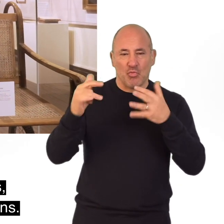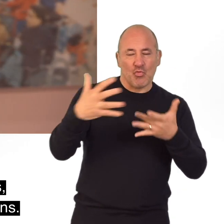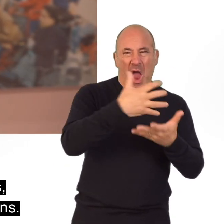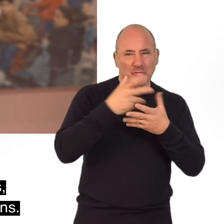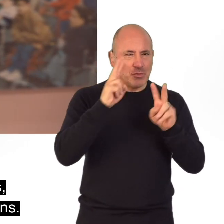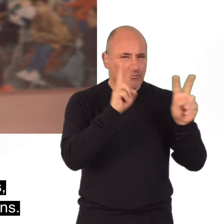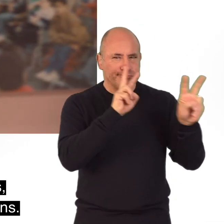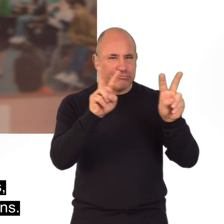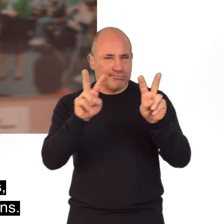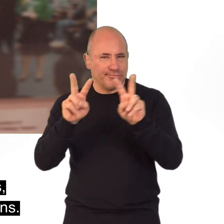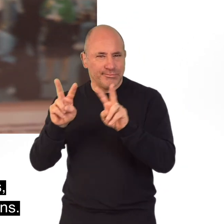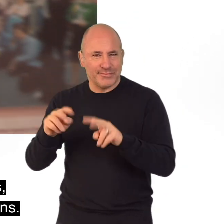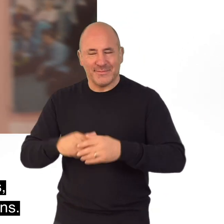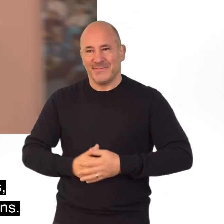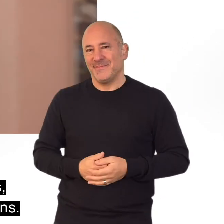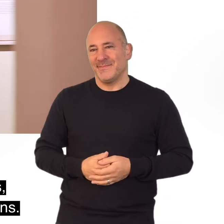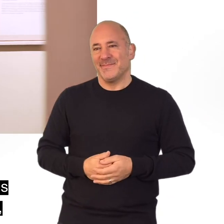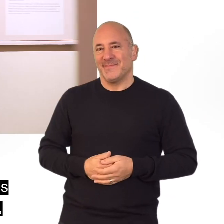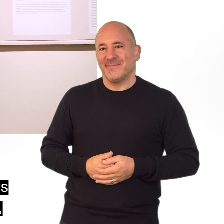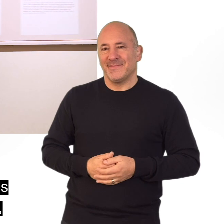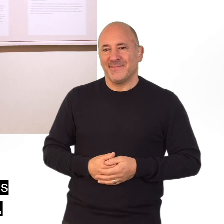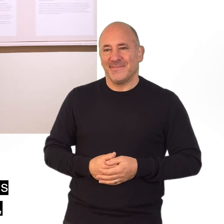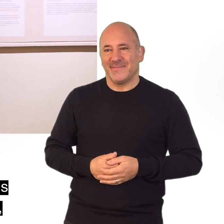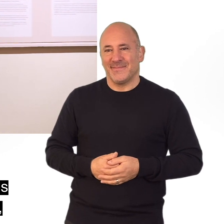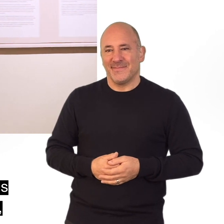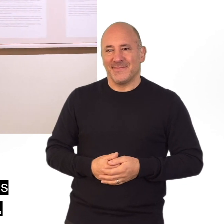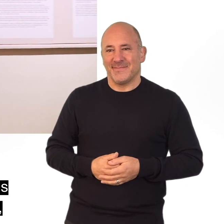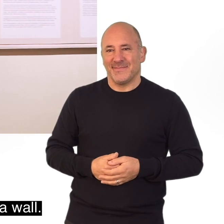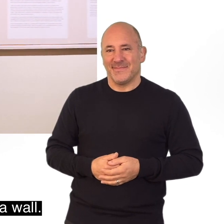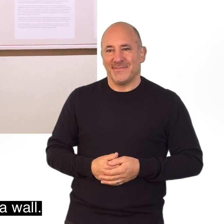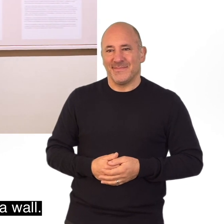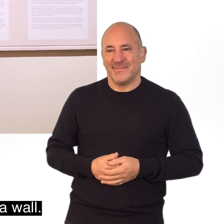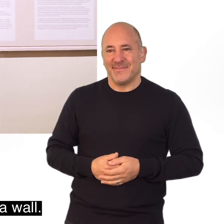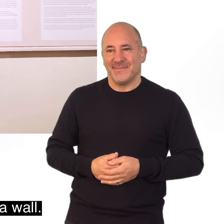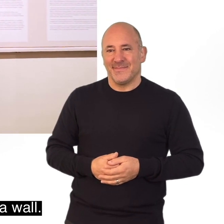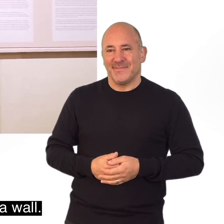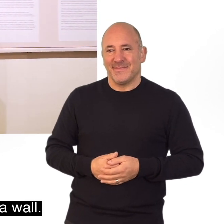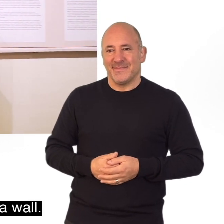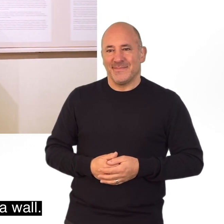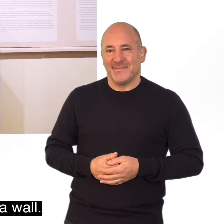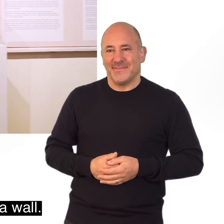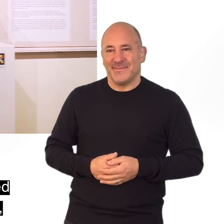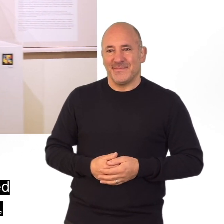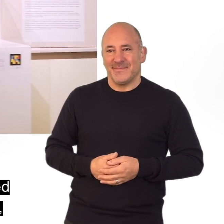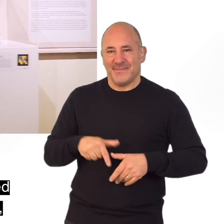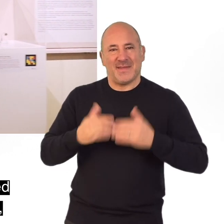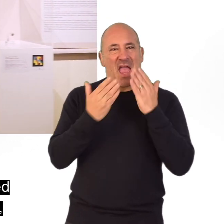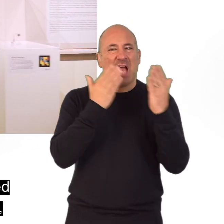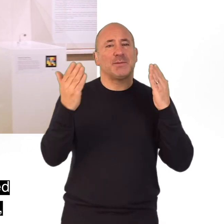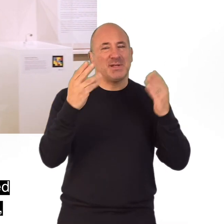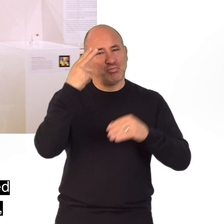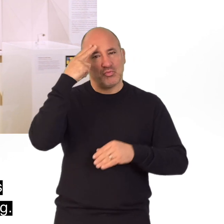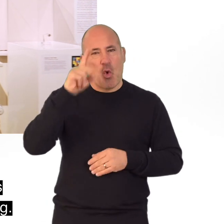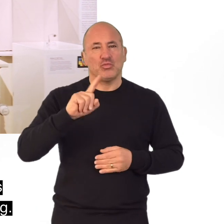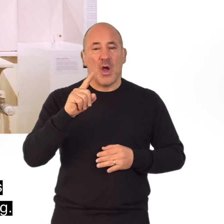months, looking at their collections. Jack strolls through the museum looking at photographs on a wall. The exhibition is called Stored Out